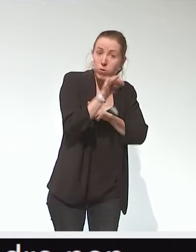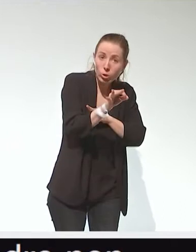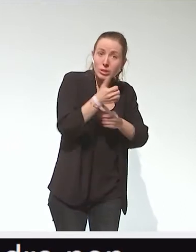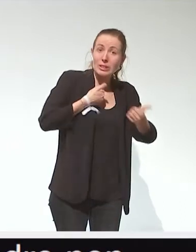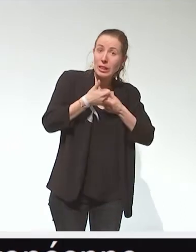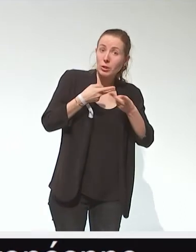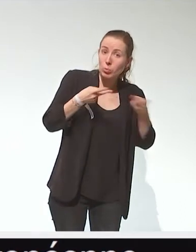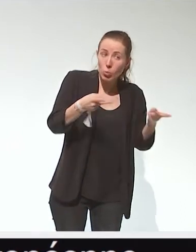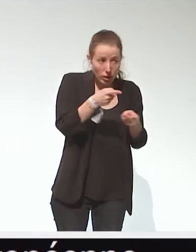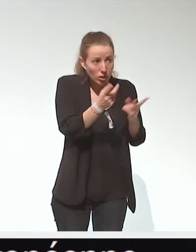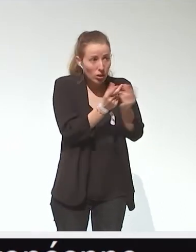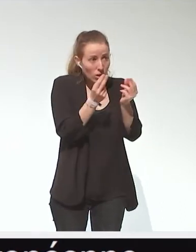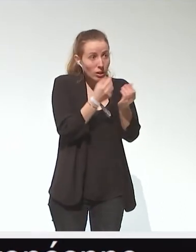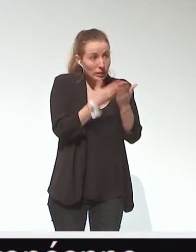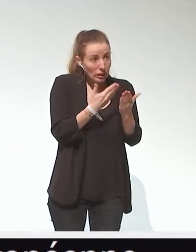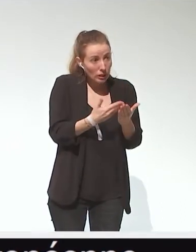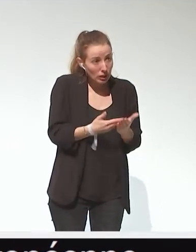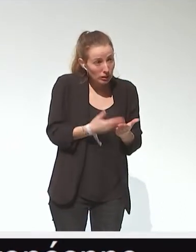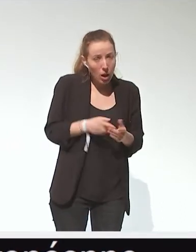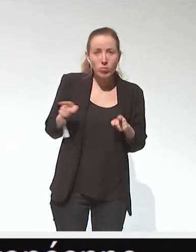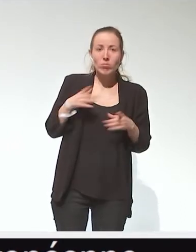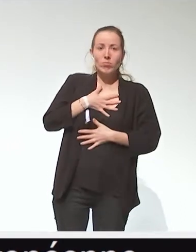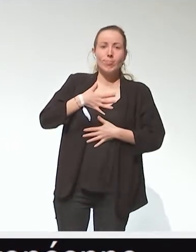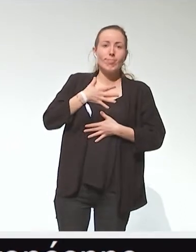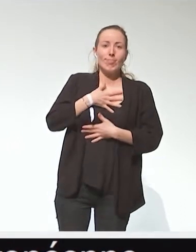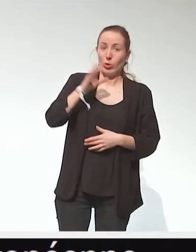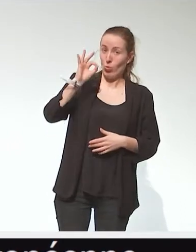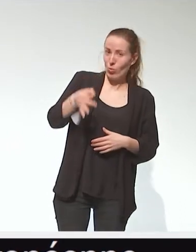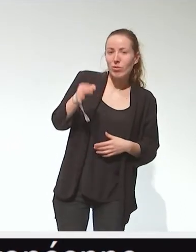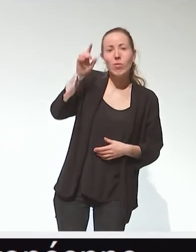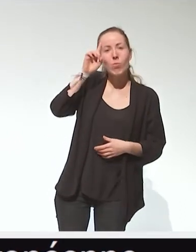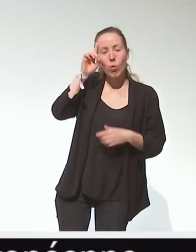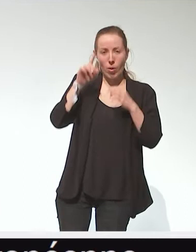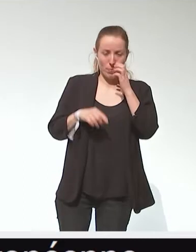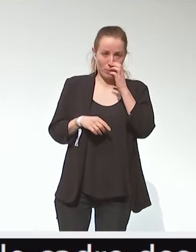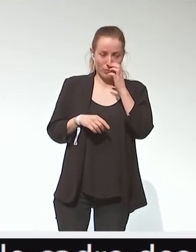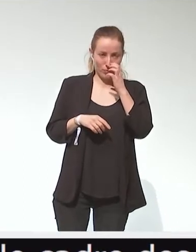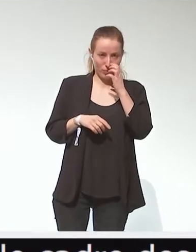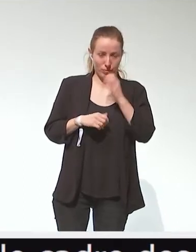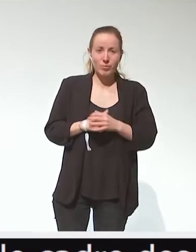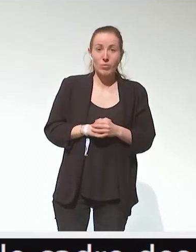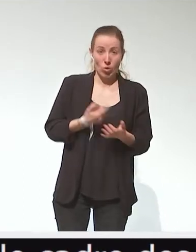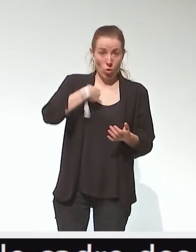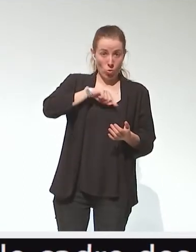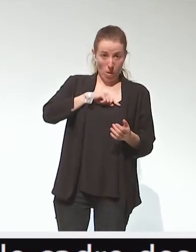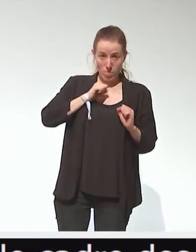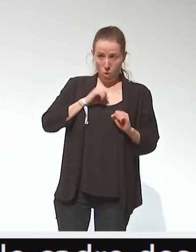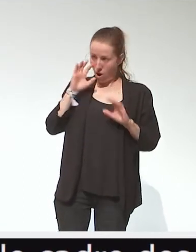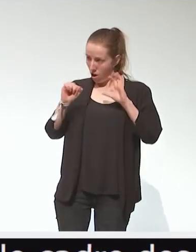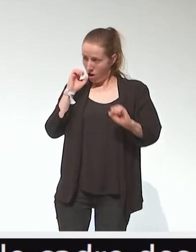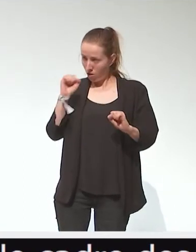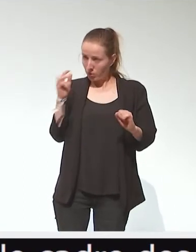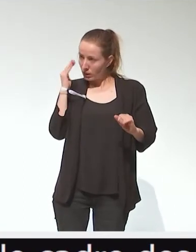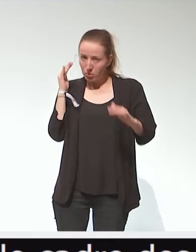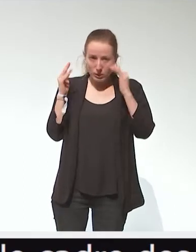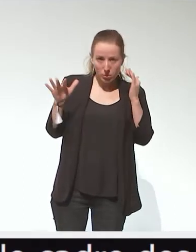in the social economy and we really need to make the most of it. So for us, it has been mentioned, the UNCRPD is our